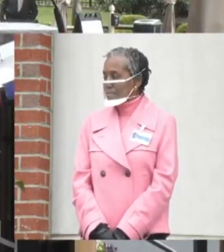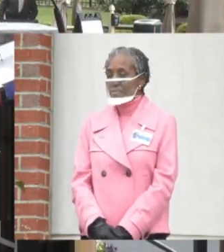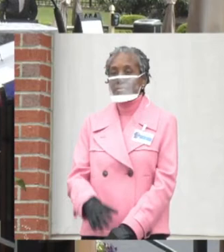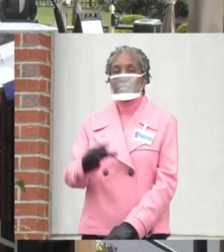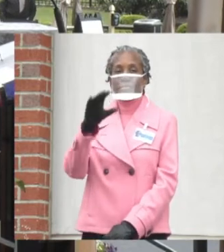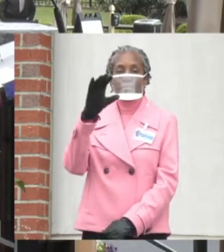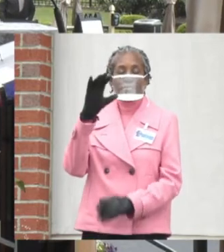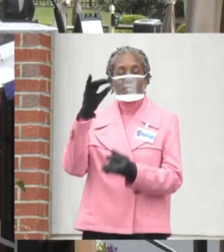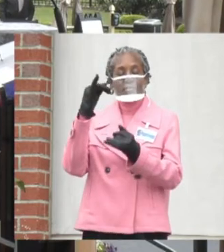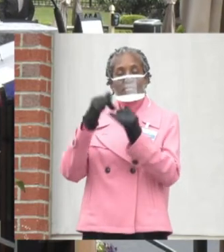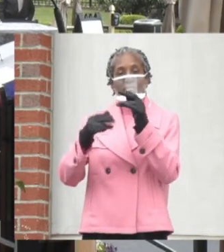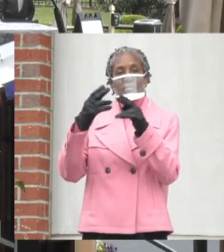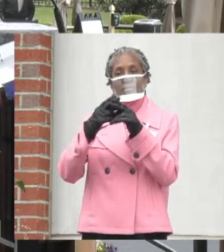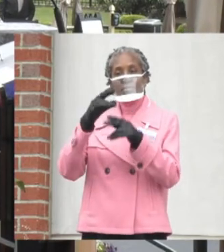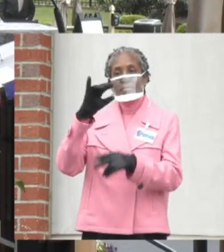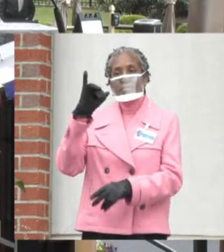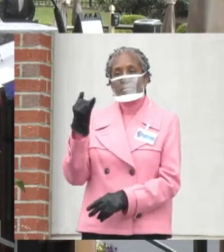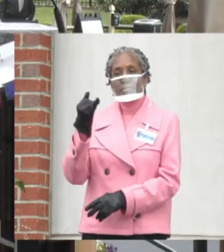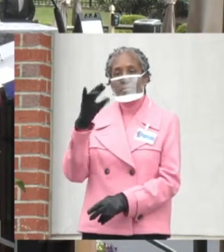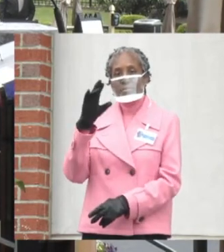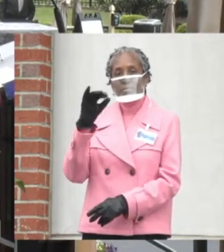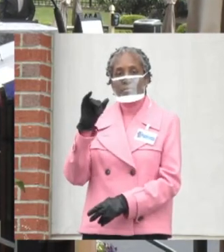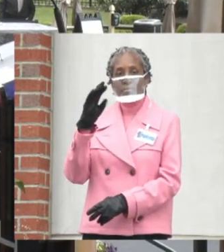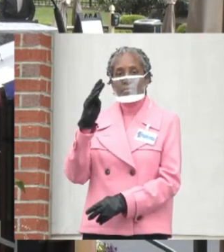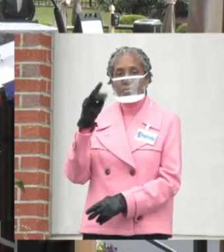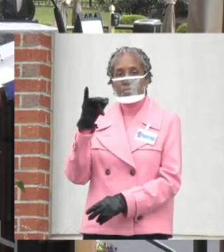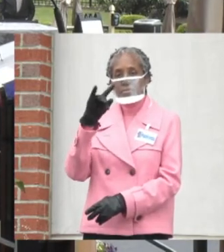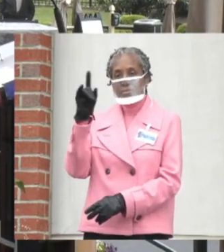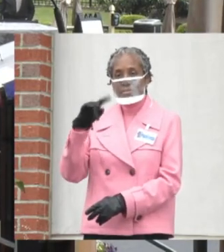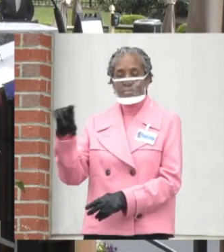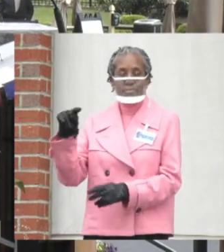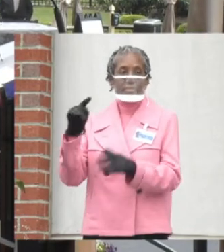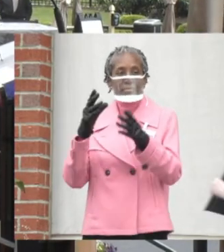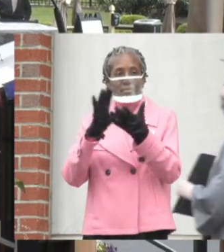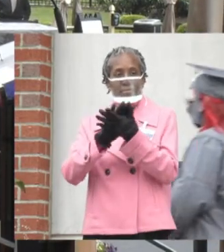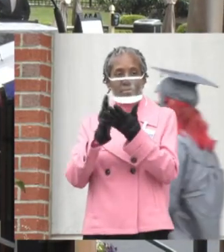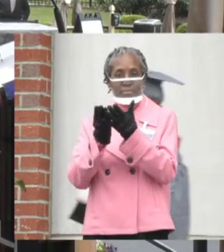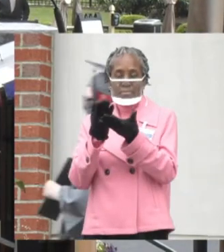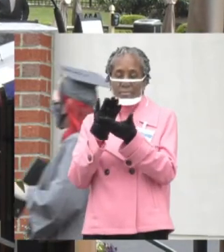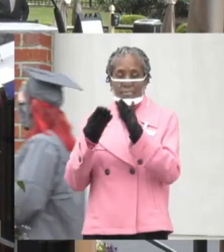Aurelia Arriaga Frias, Baking and Pastry Arts.